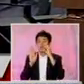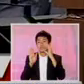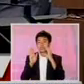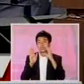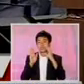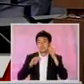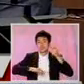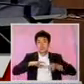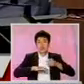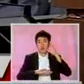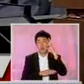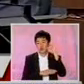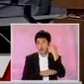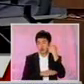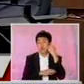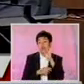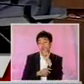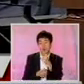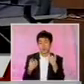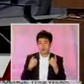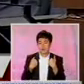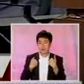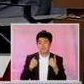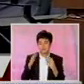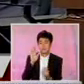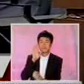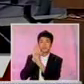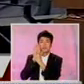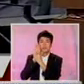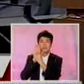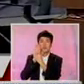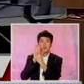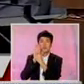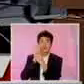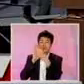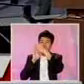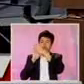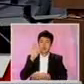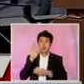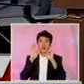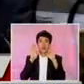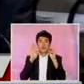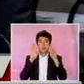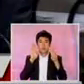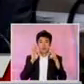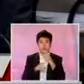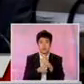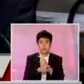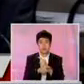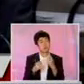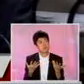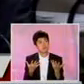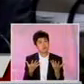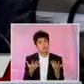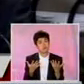Justice Corona, sa kanyang SALN doon sa figure under the column fair market value? Well, po